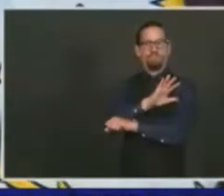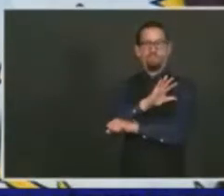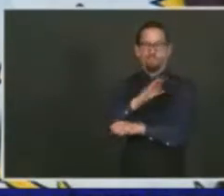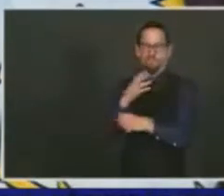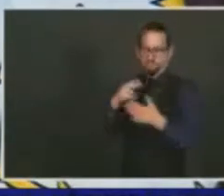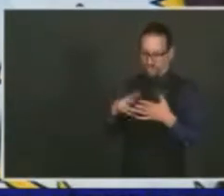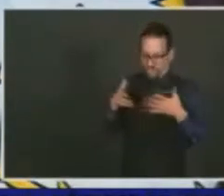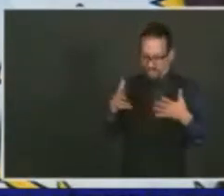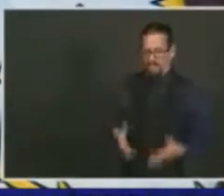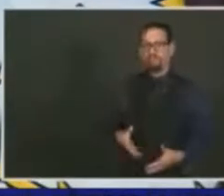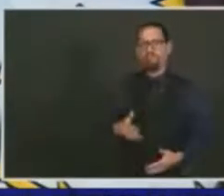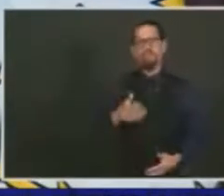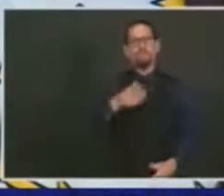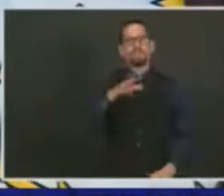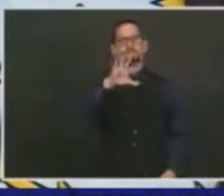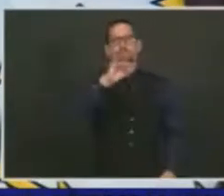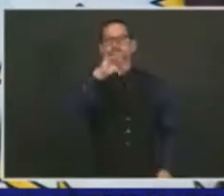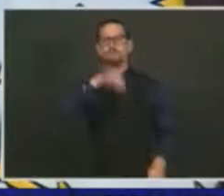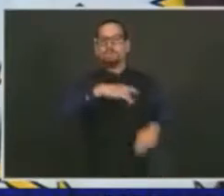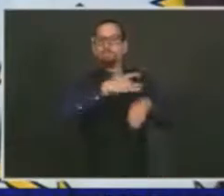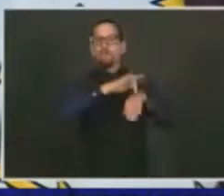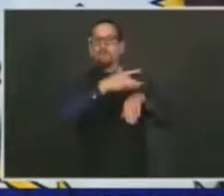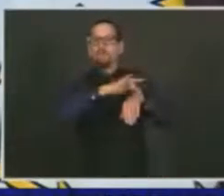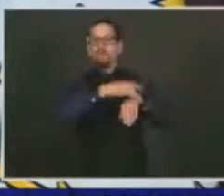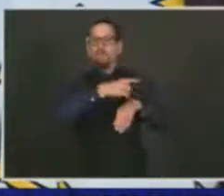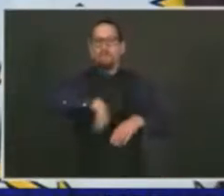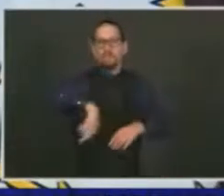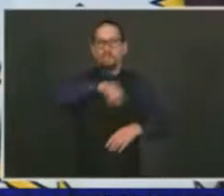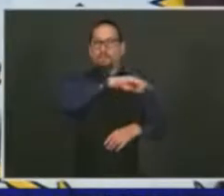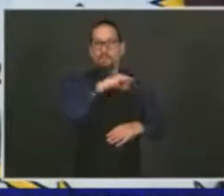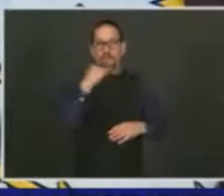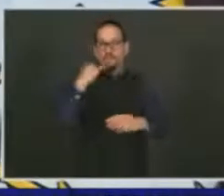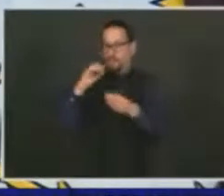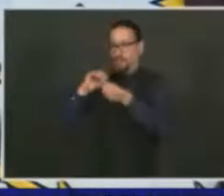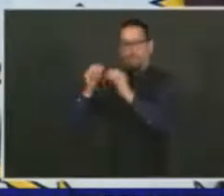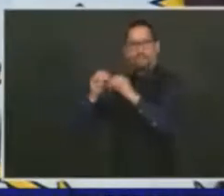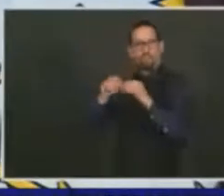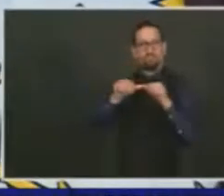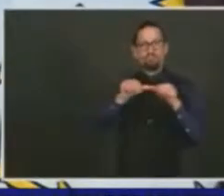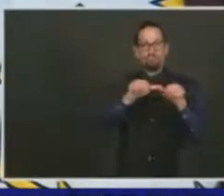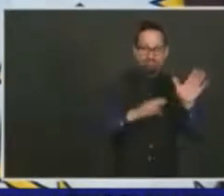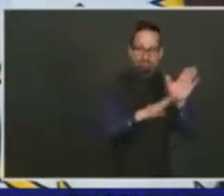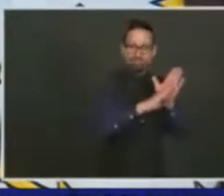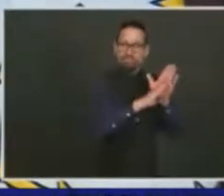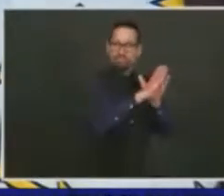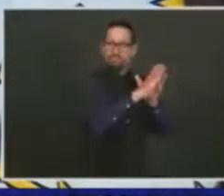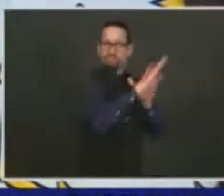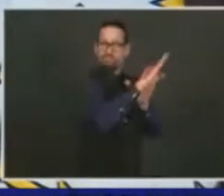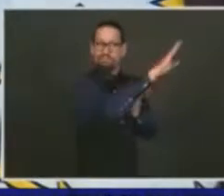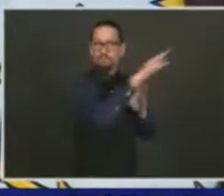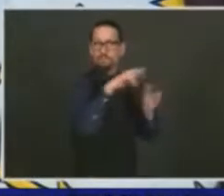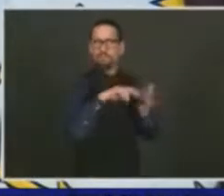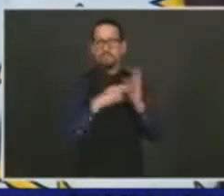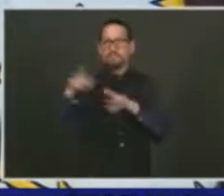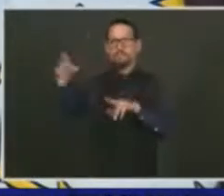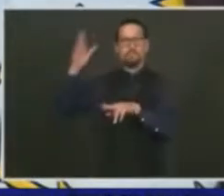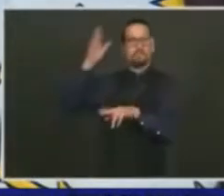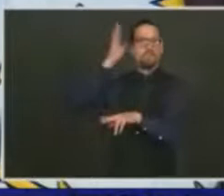a real problem with our hospitalizations. Based on our current projections, it's possible we